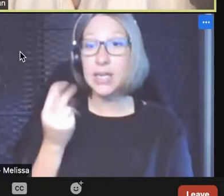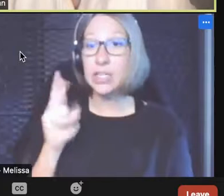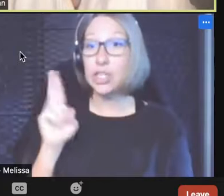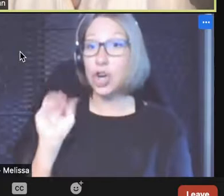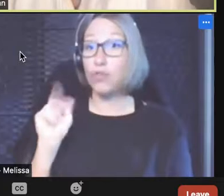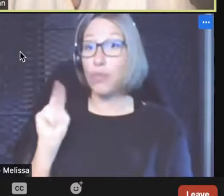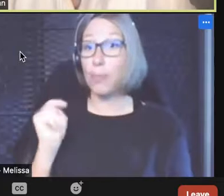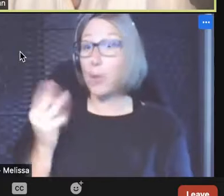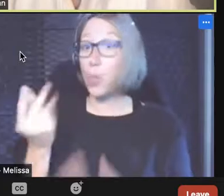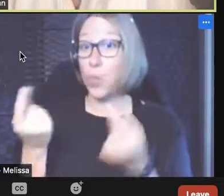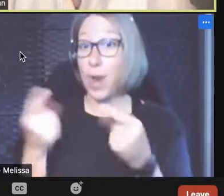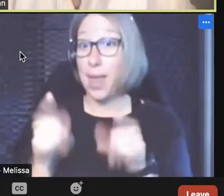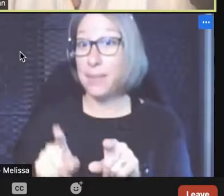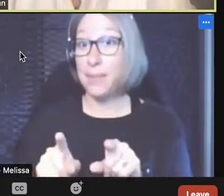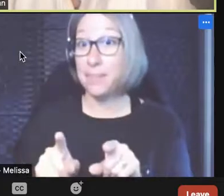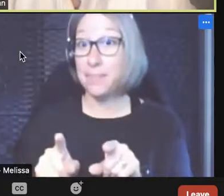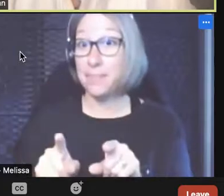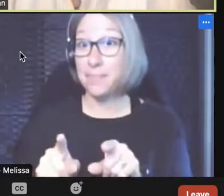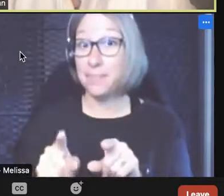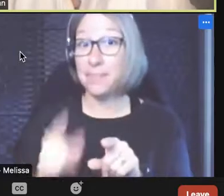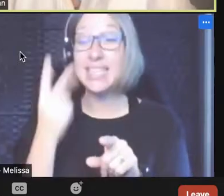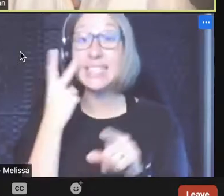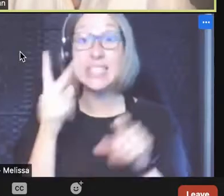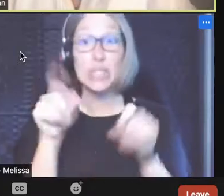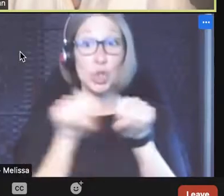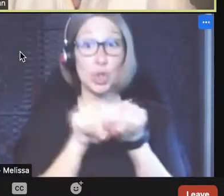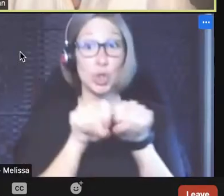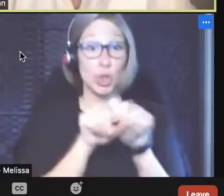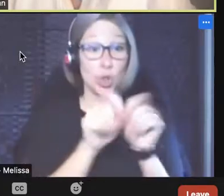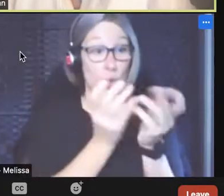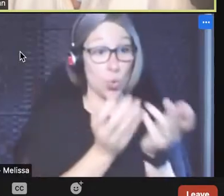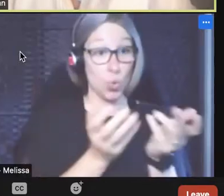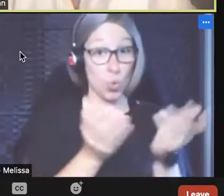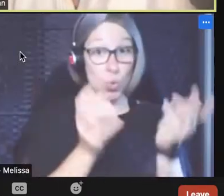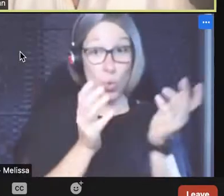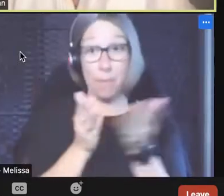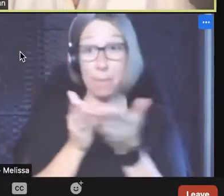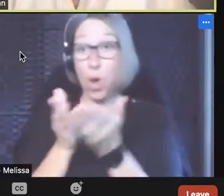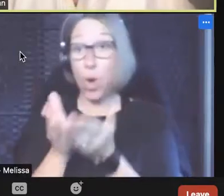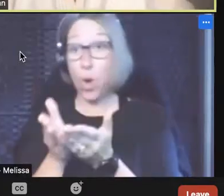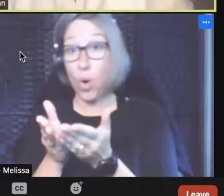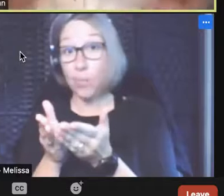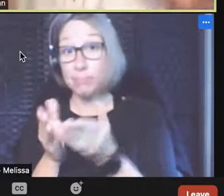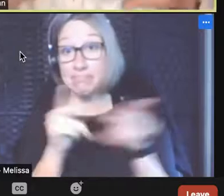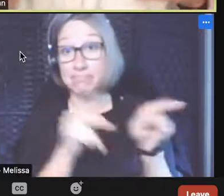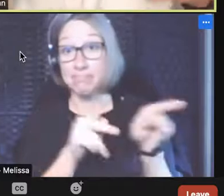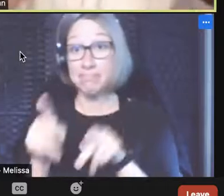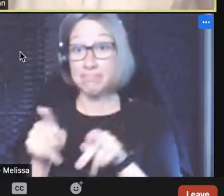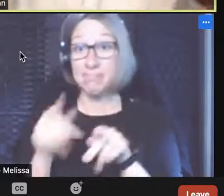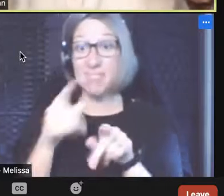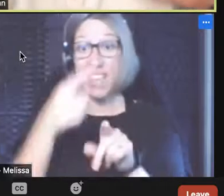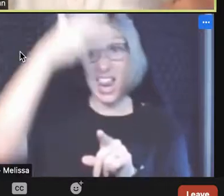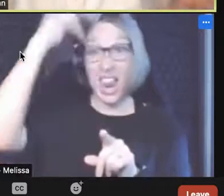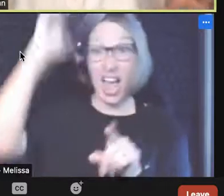So can't you just see, just like that shoe could be a boat, that this could be the sun, that it has these sort of